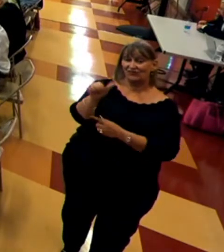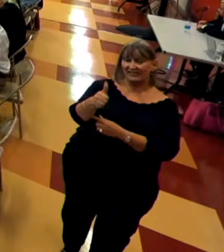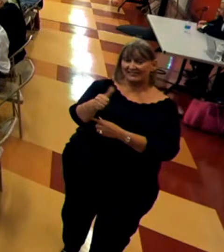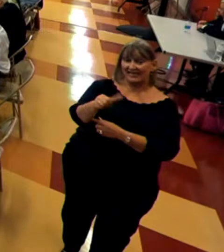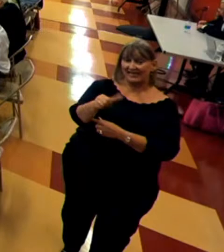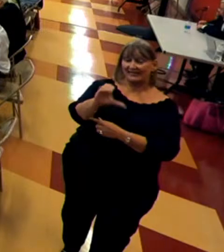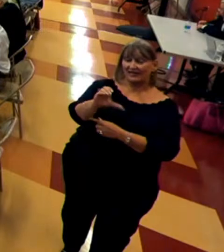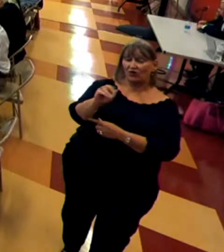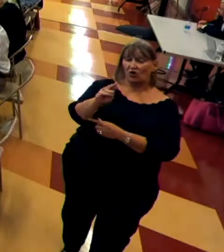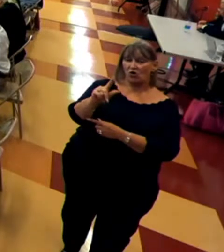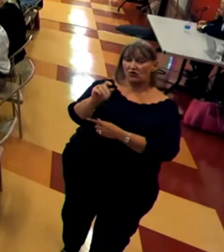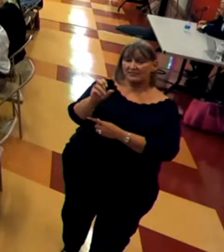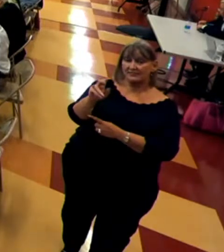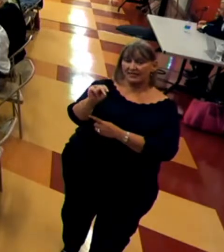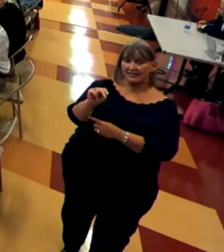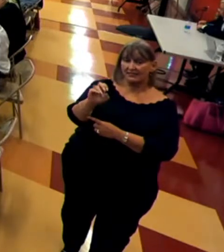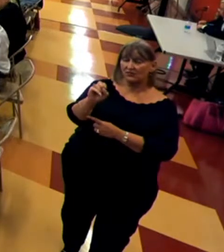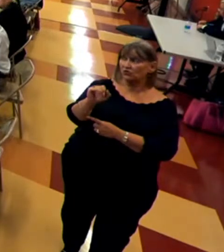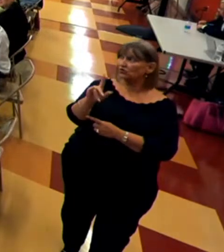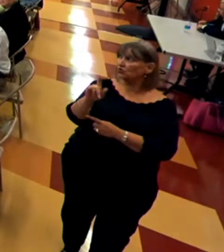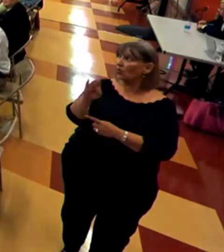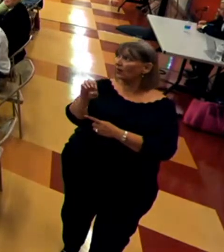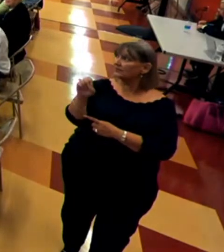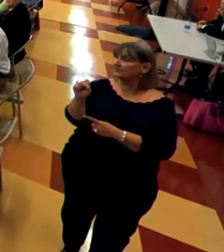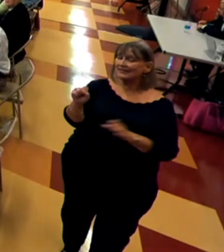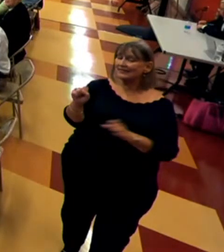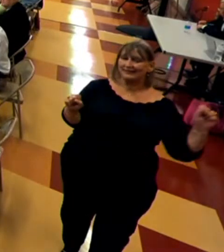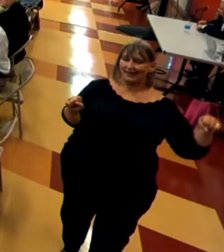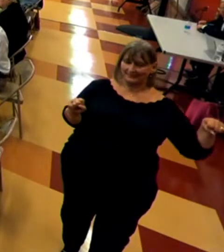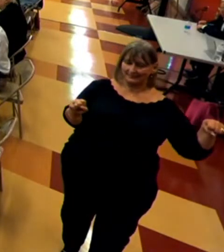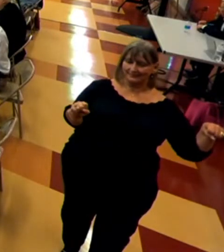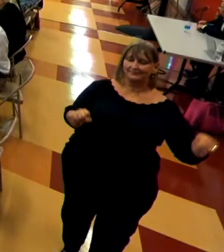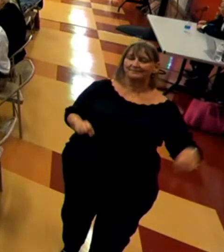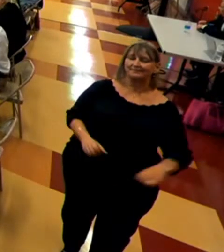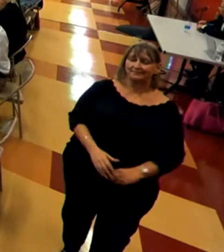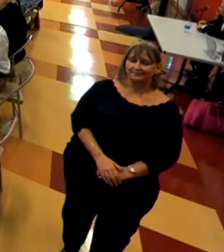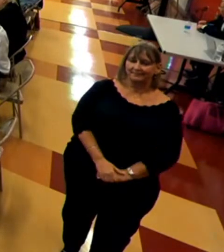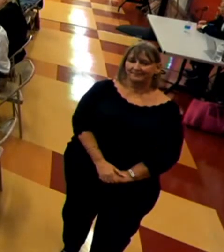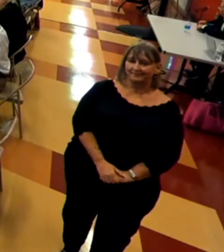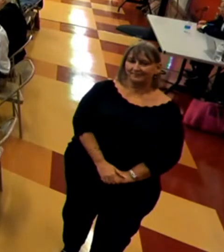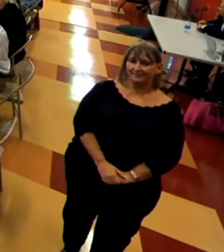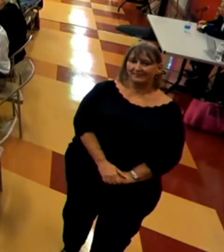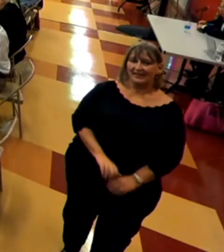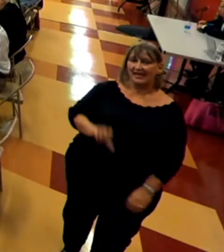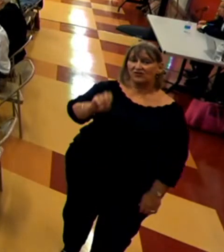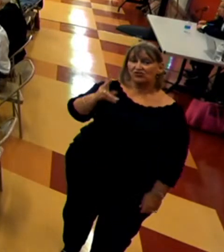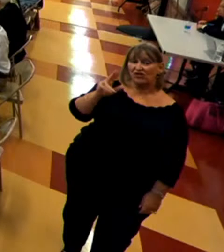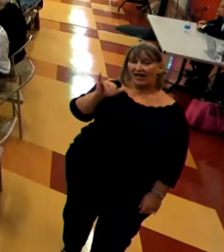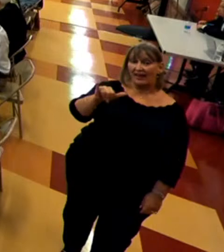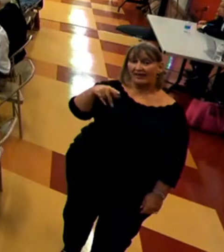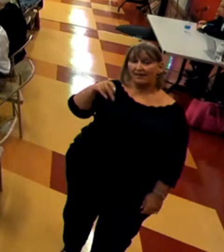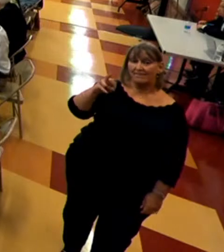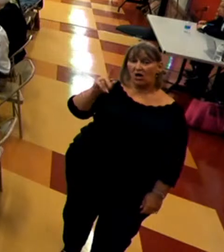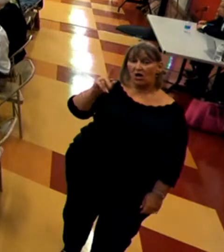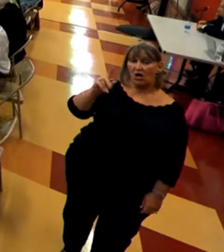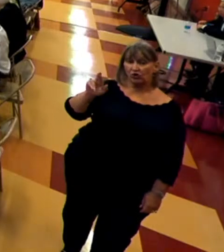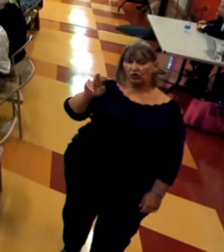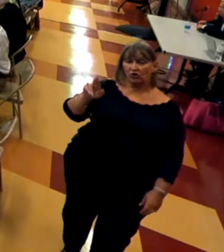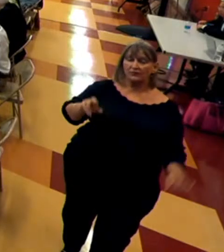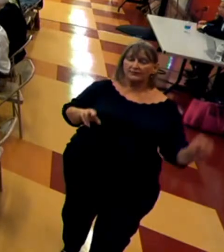Carlton Souls. I'm sorry? Yay. Shelley Potter. Yay.